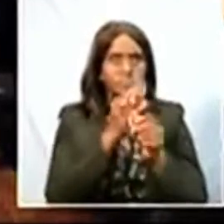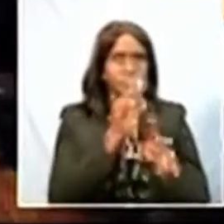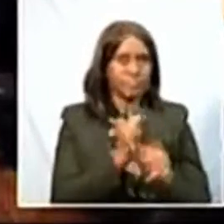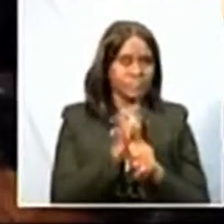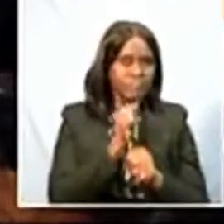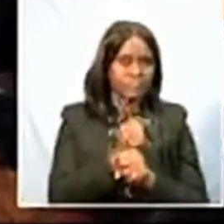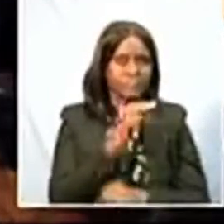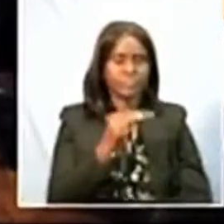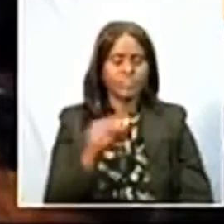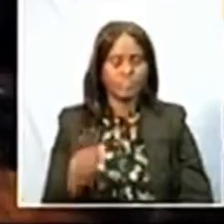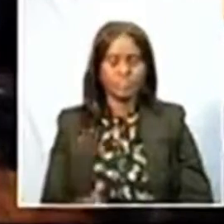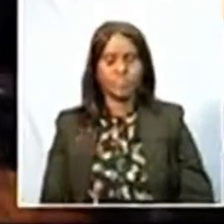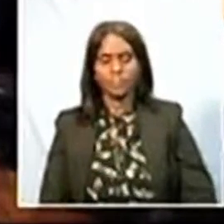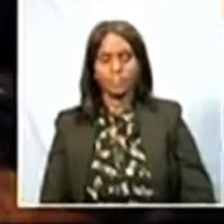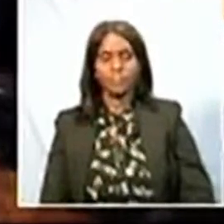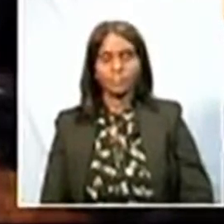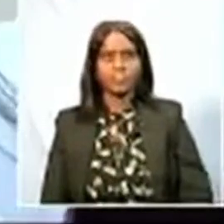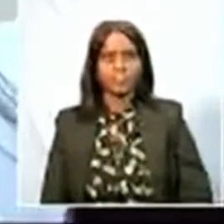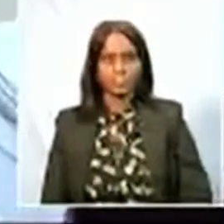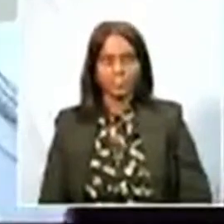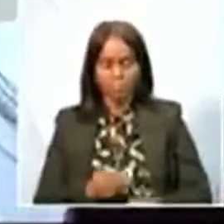material. Honorable